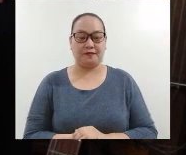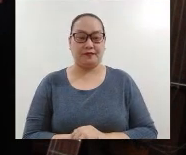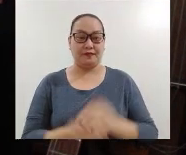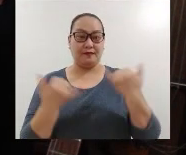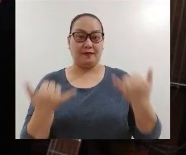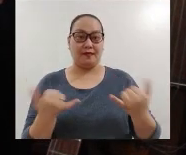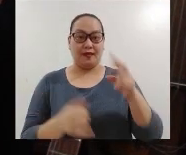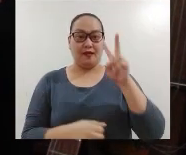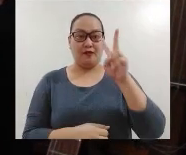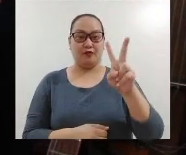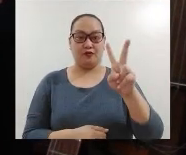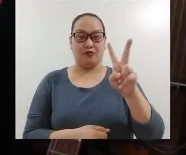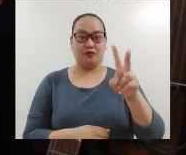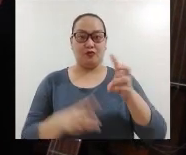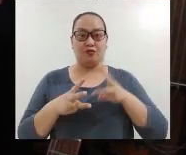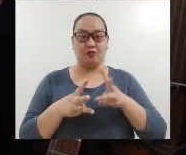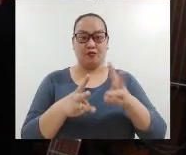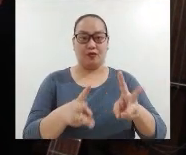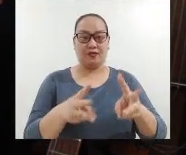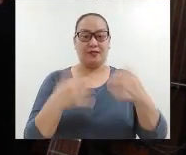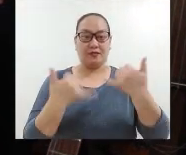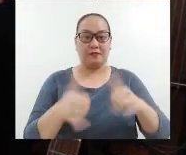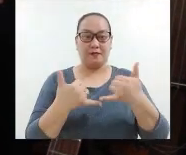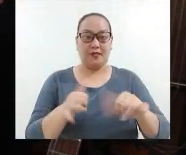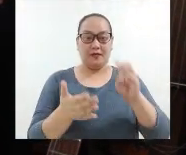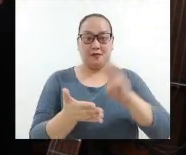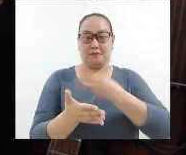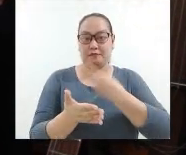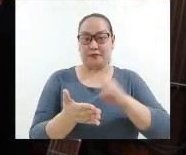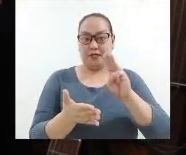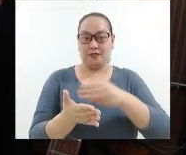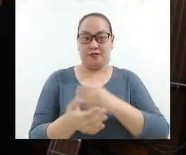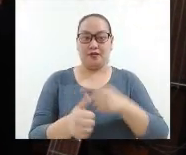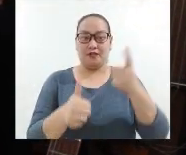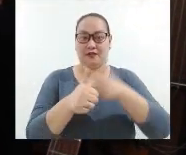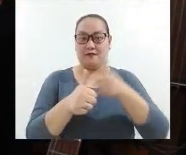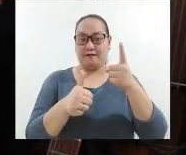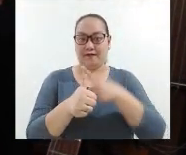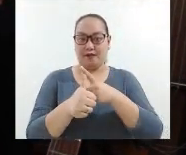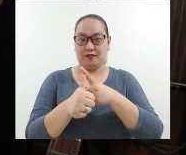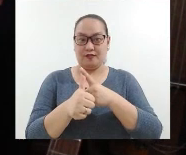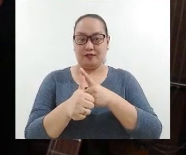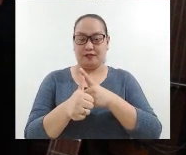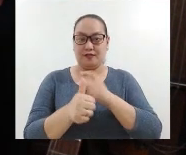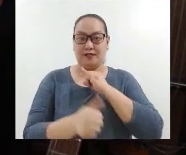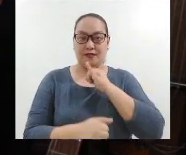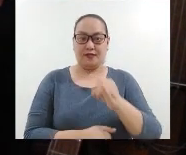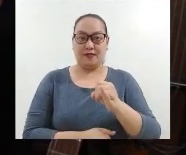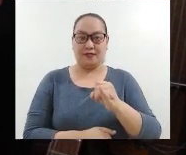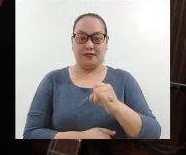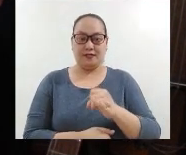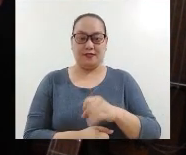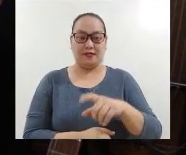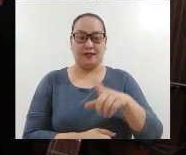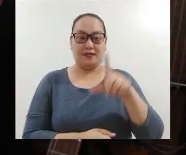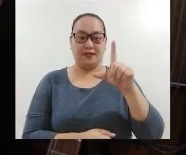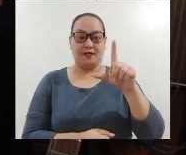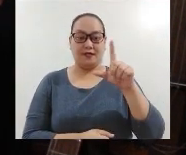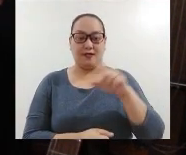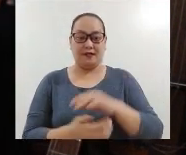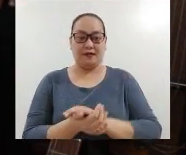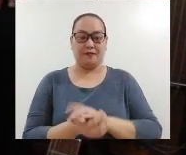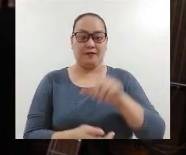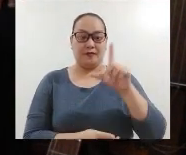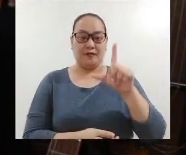are two techniques in playing the melody. The first one is legato. Everyone